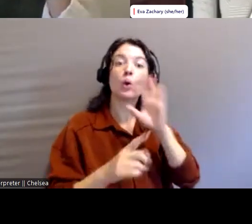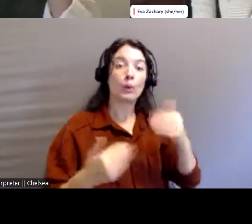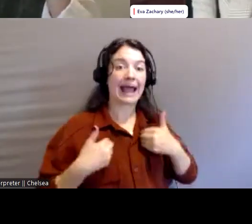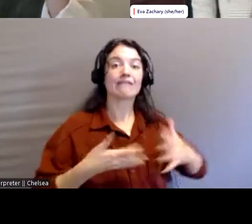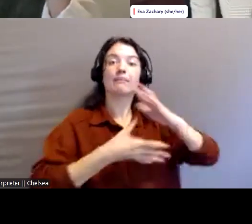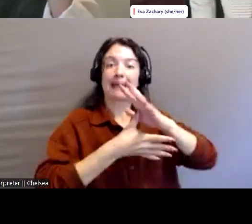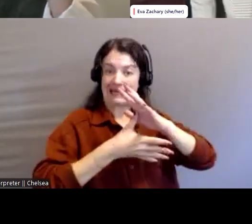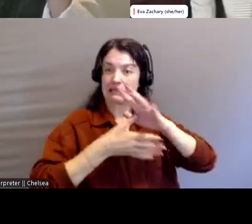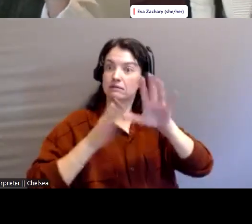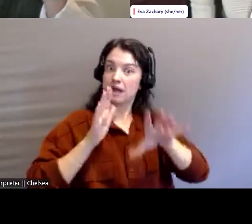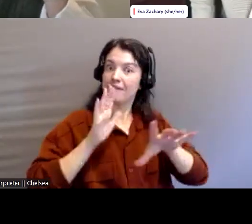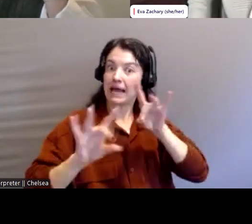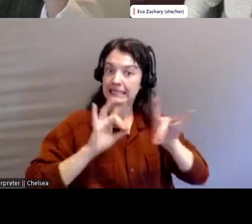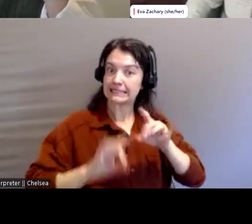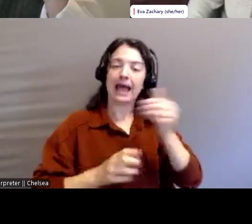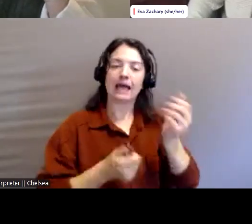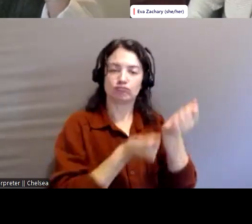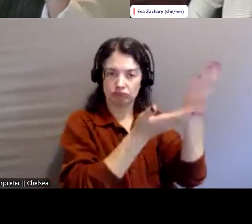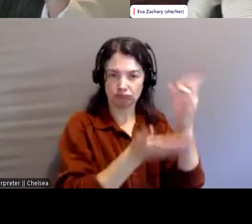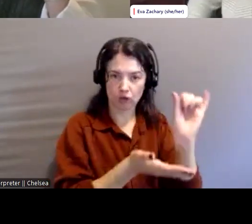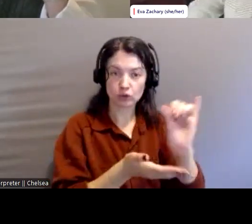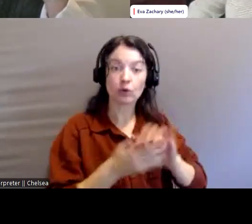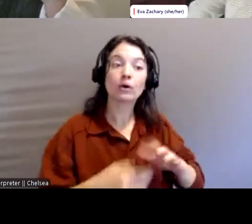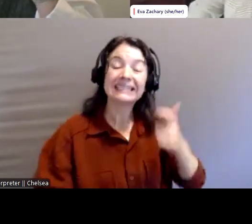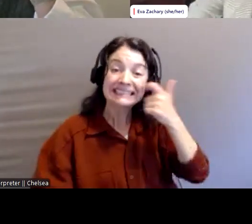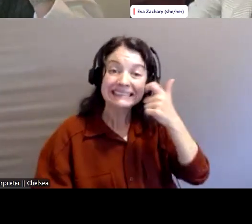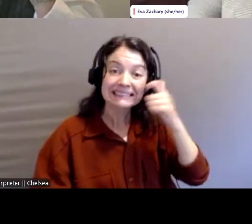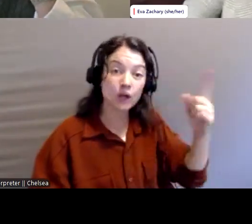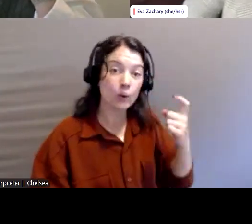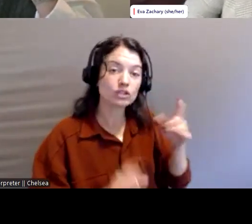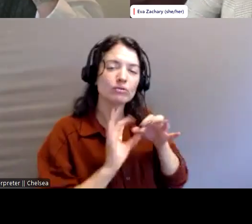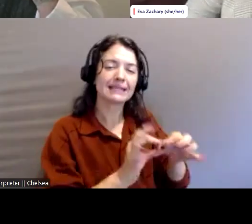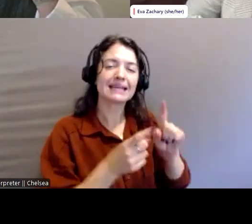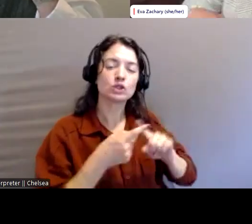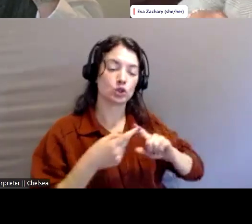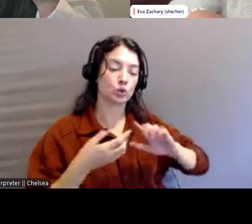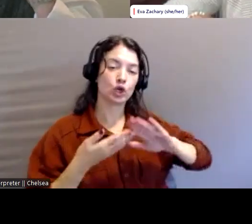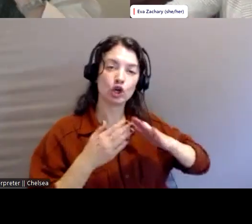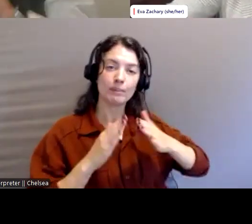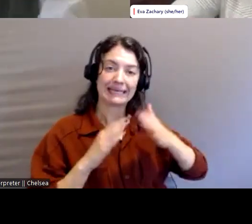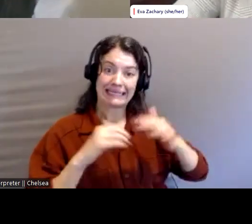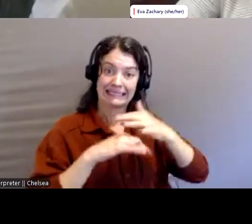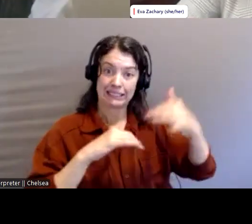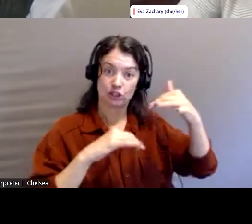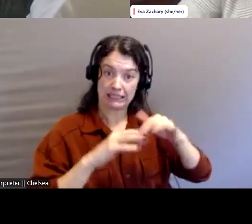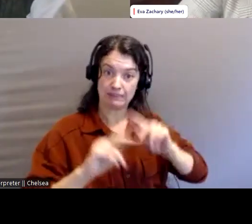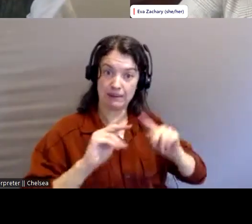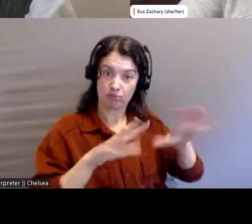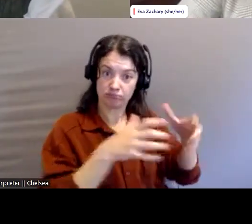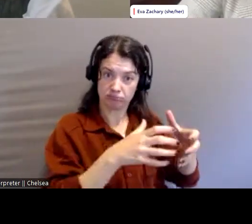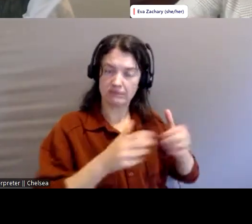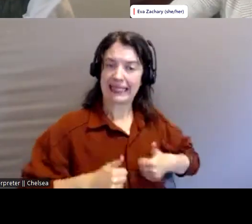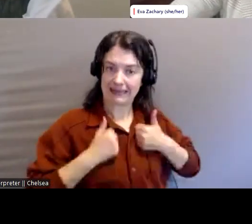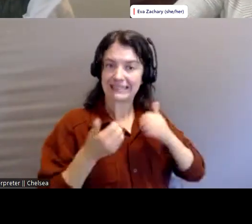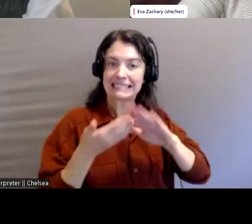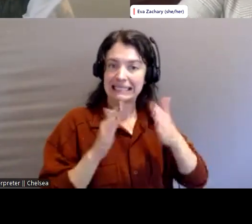well. There's also, I know there was a question in regards to urban and indigenous populations. I saw in the Q&A